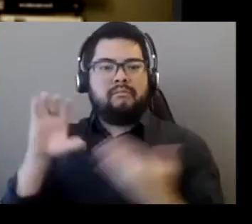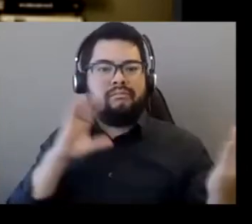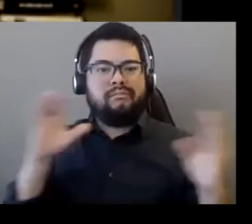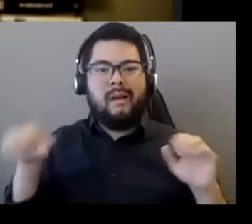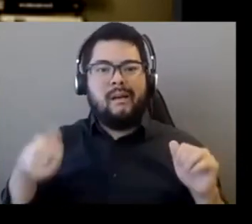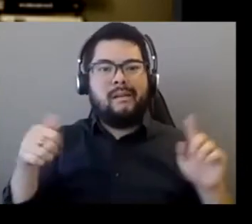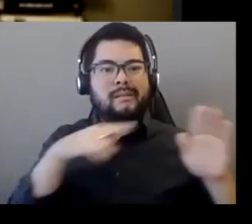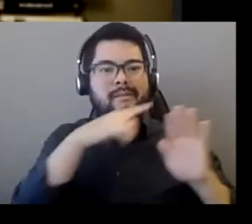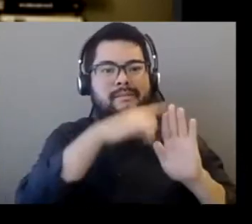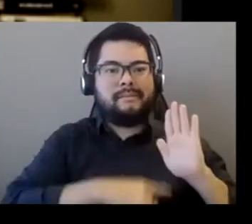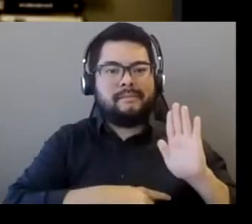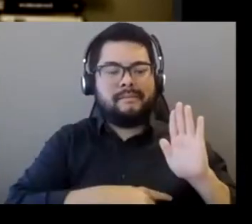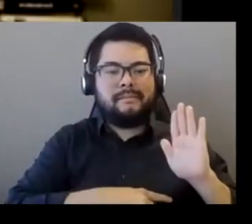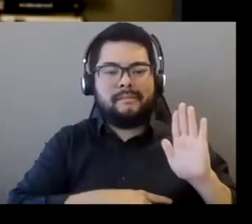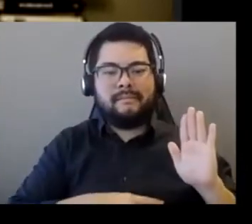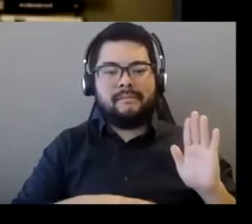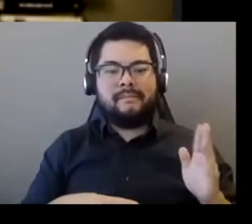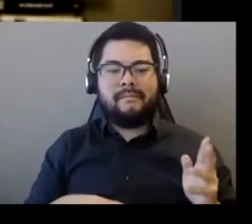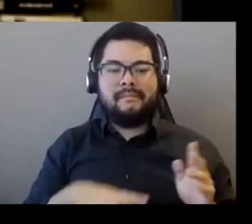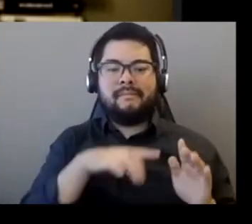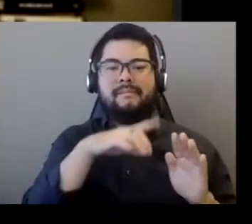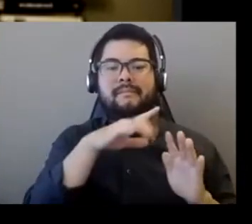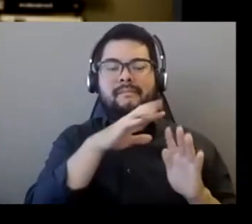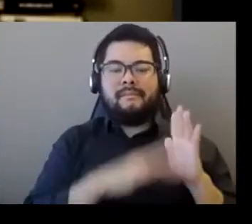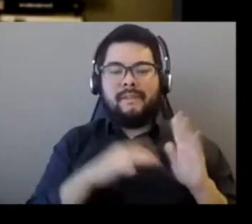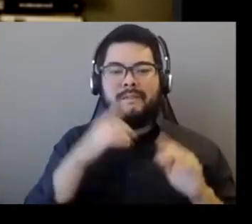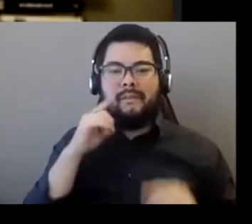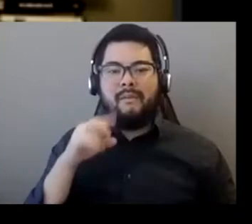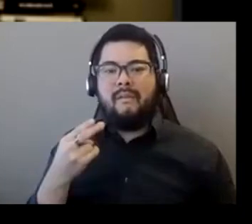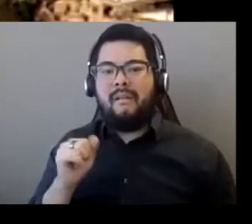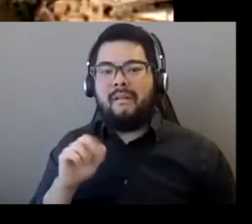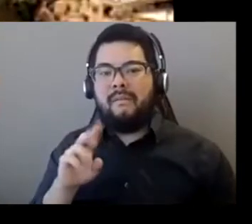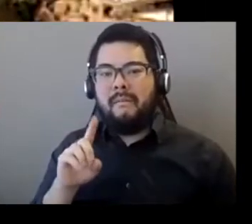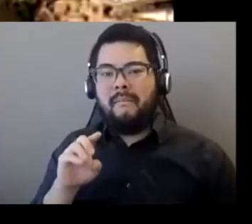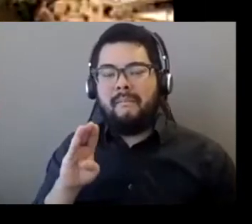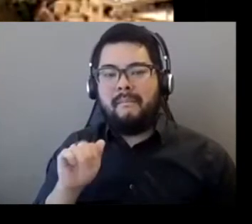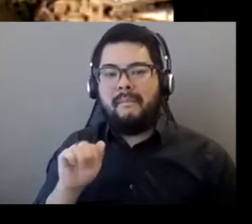know, the Sundaraya Vigyan Kendra in Hyderabad?